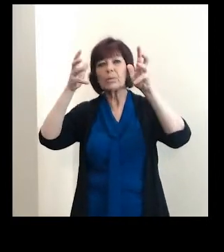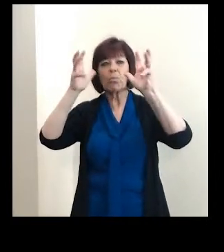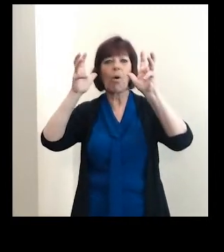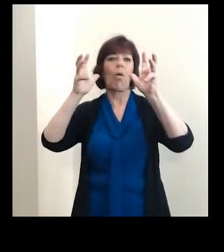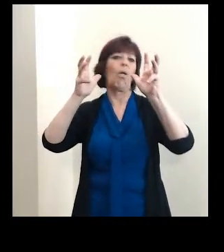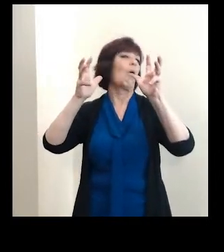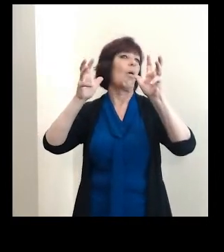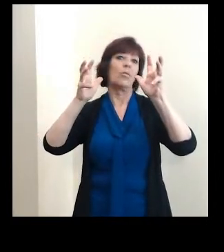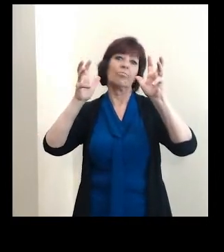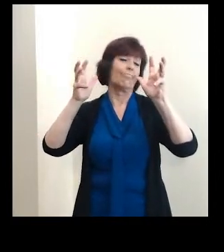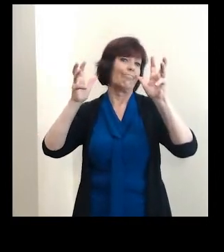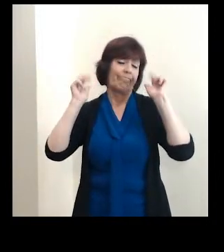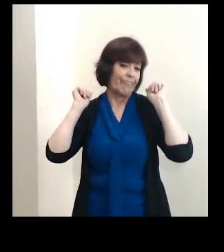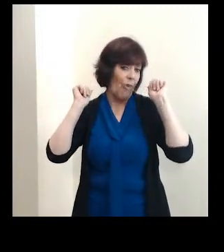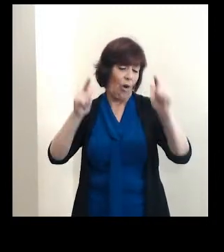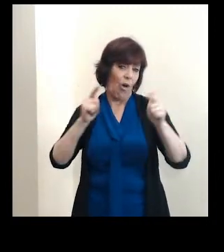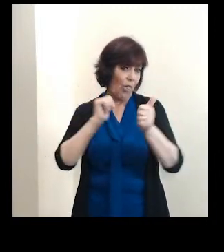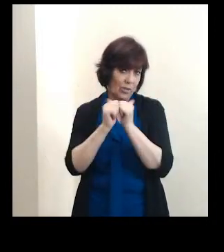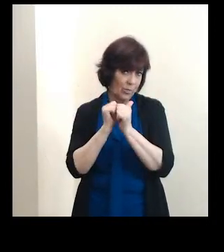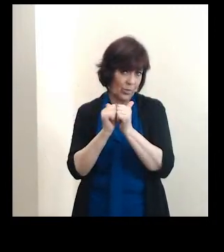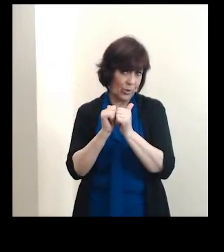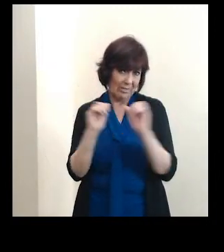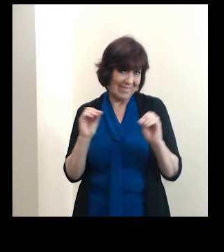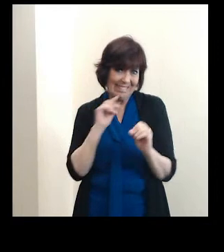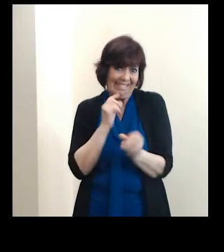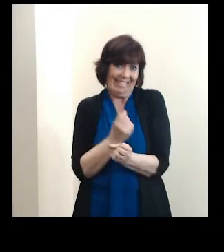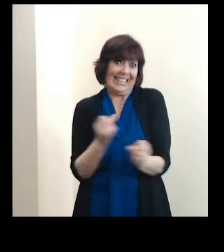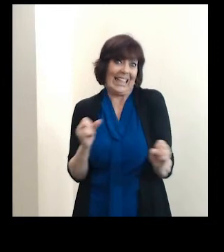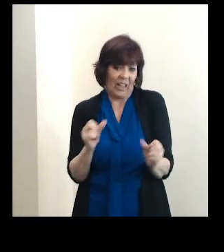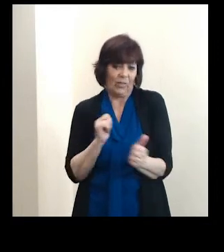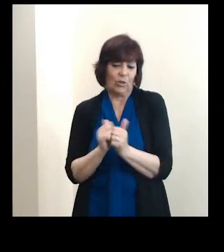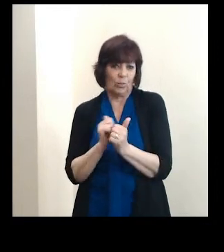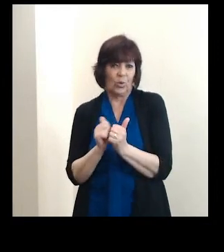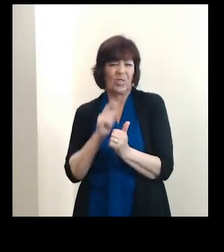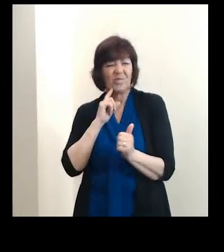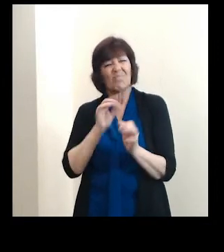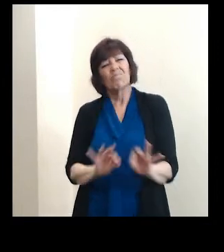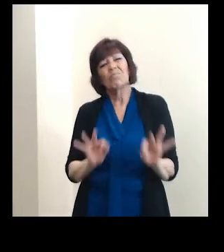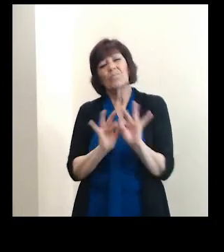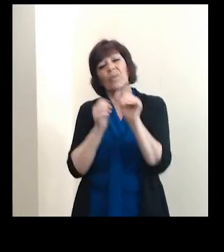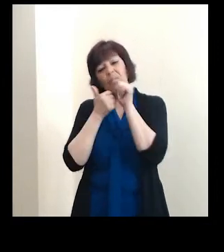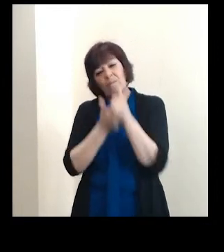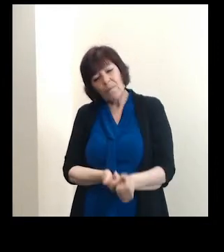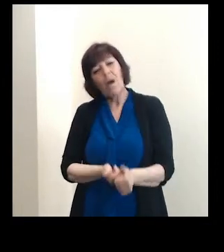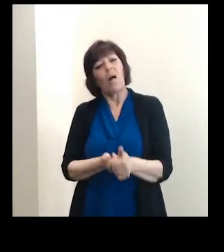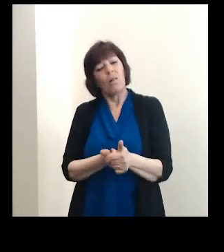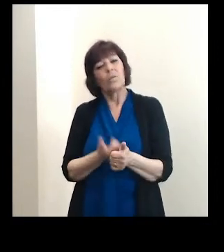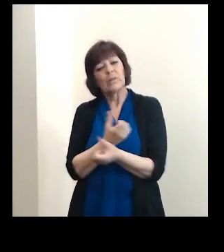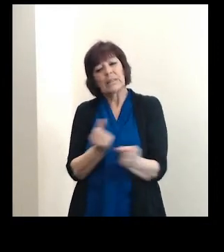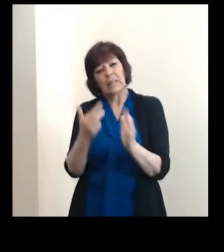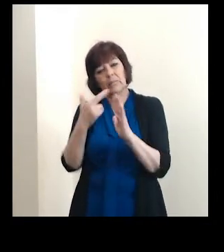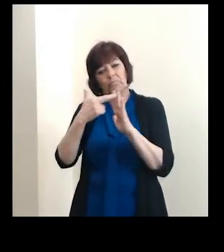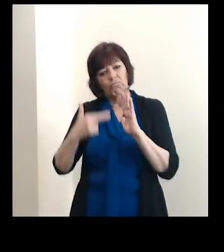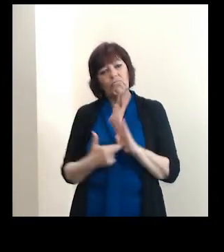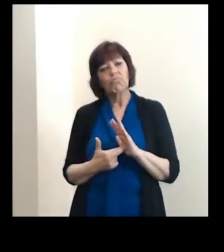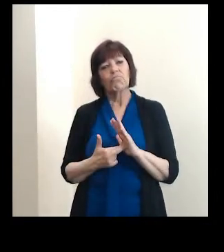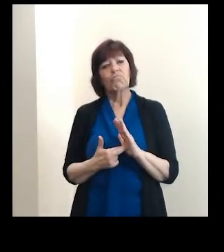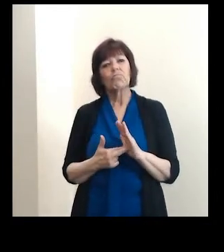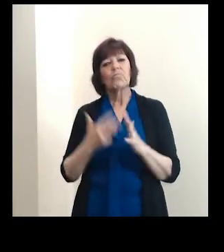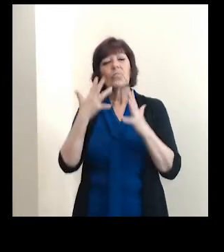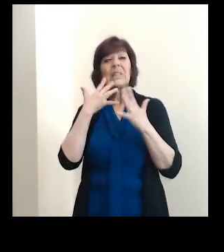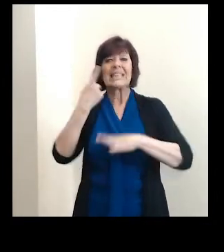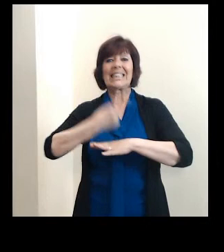There's no sport that is safe. So it's really important to adhere to those safety guidelines. We're seeing, unfortunately, outbreaks